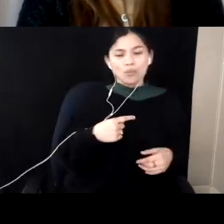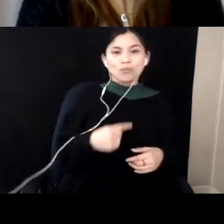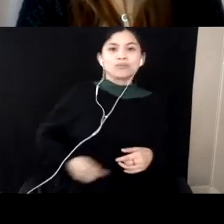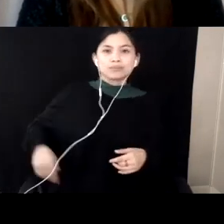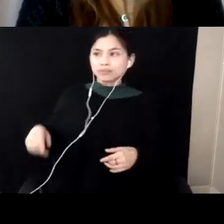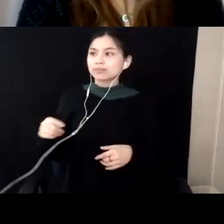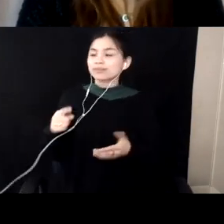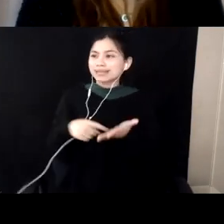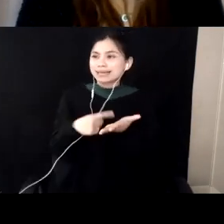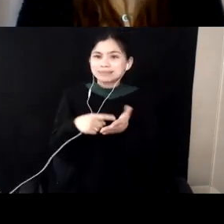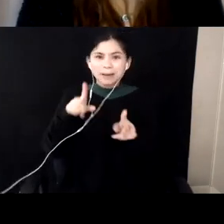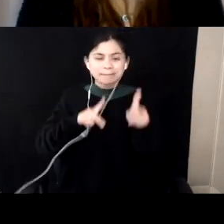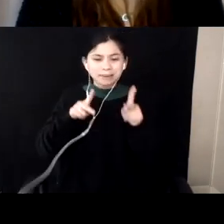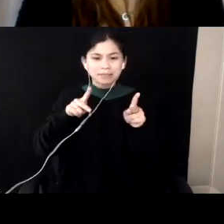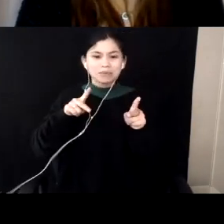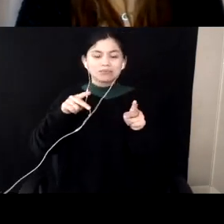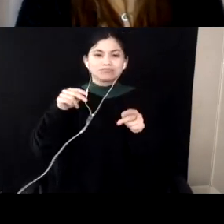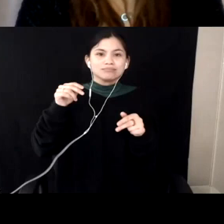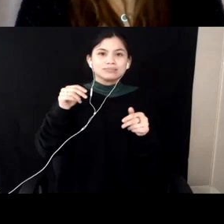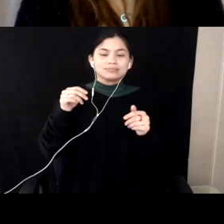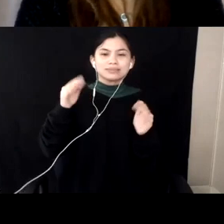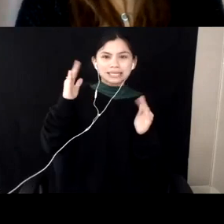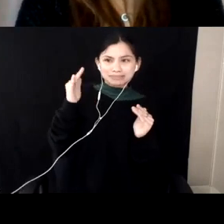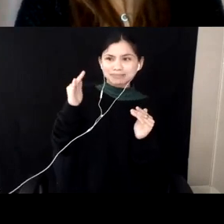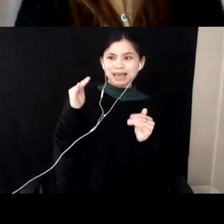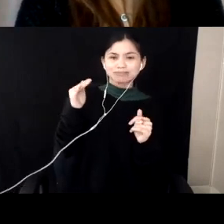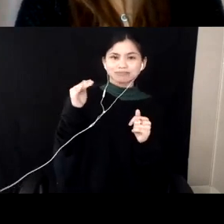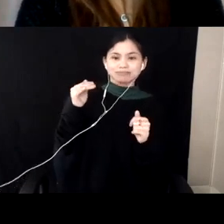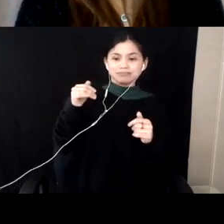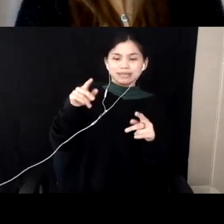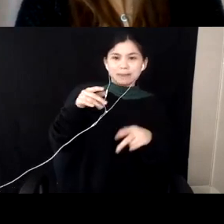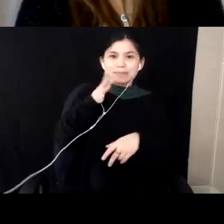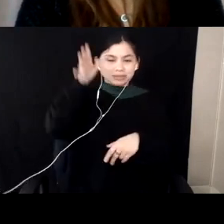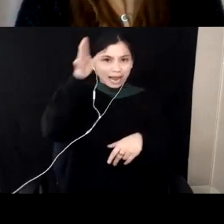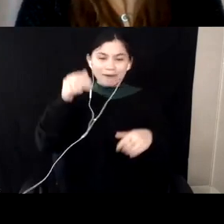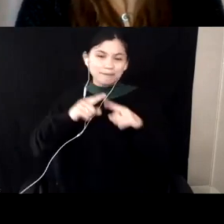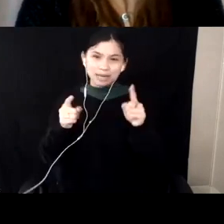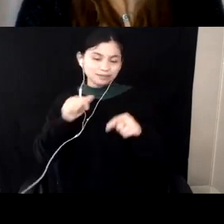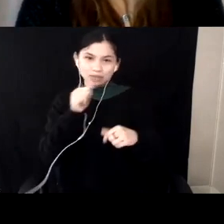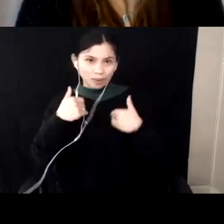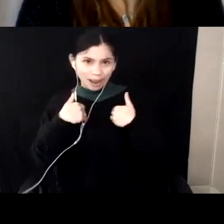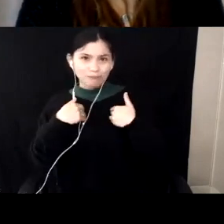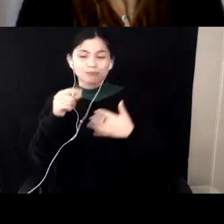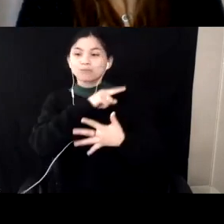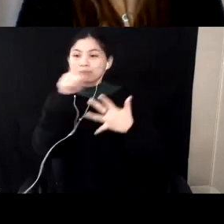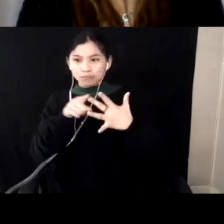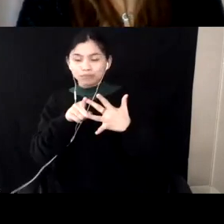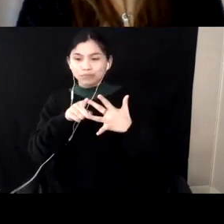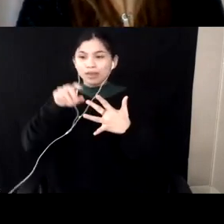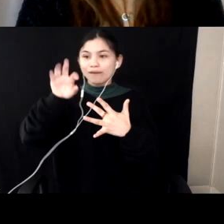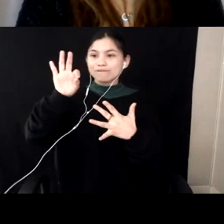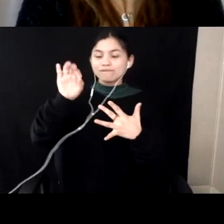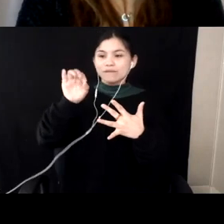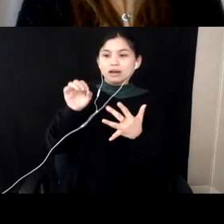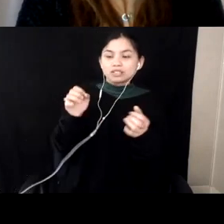and navigate through all of that. Foster inclusive practices, support